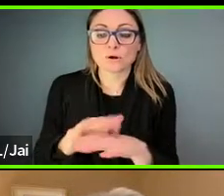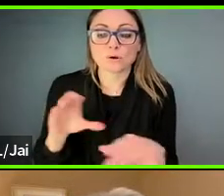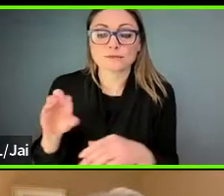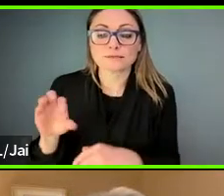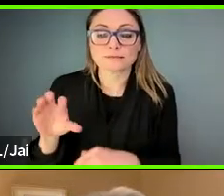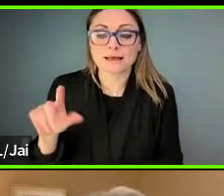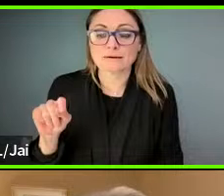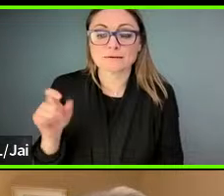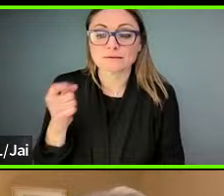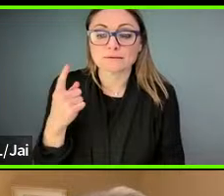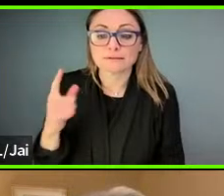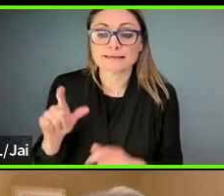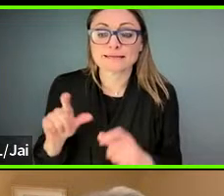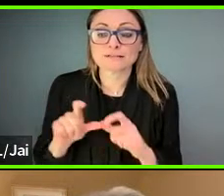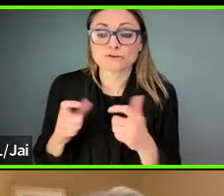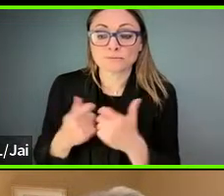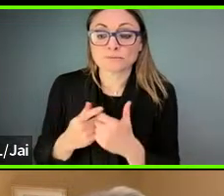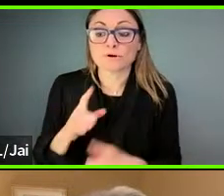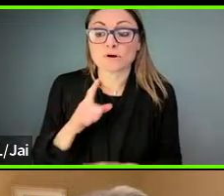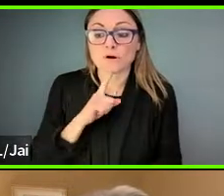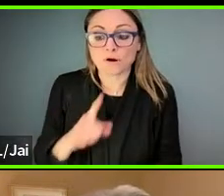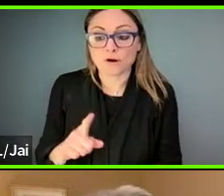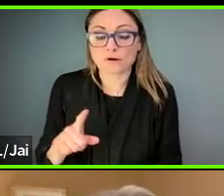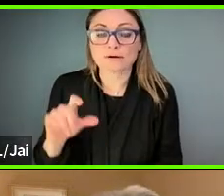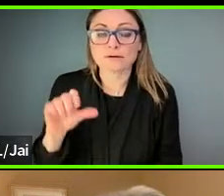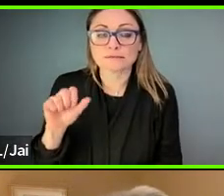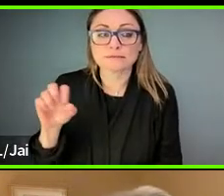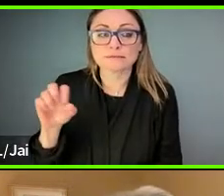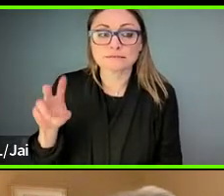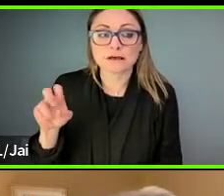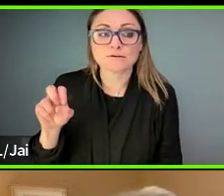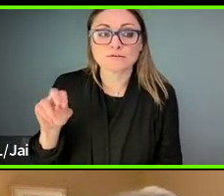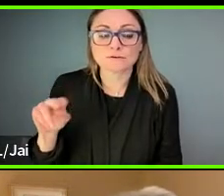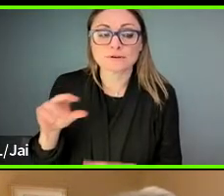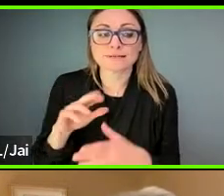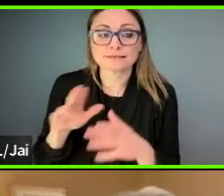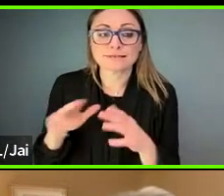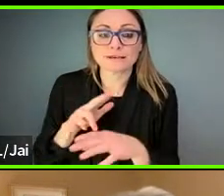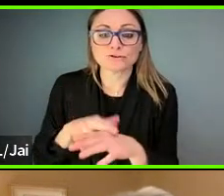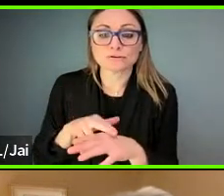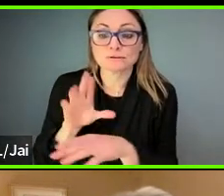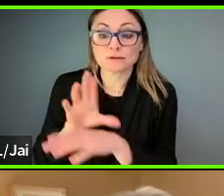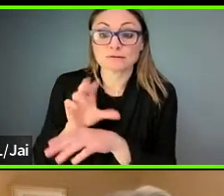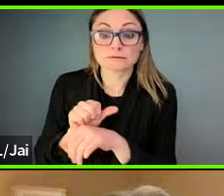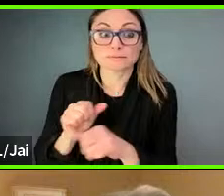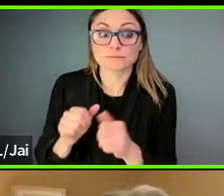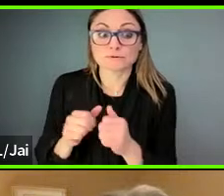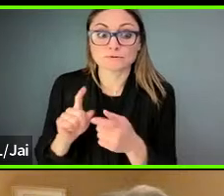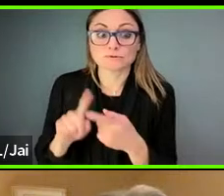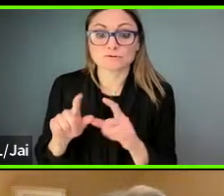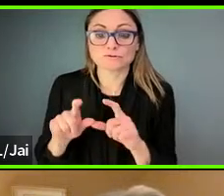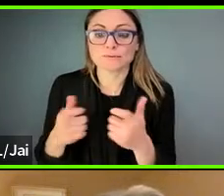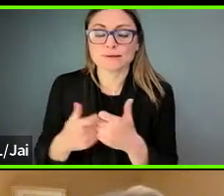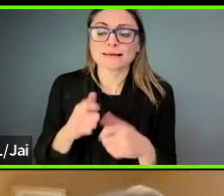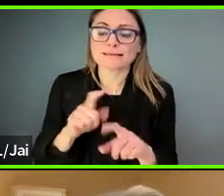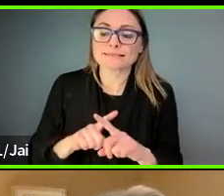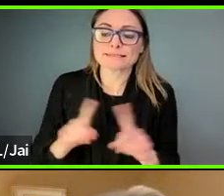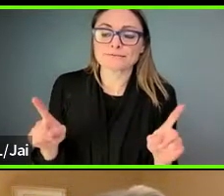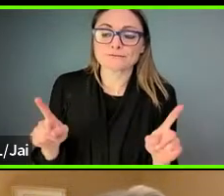that tribes are sovereign nations and consultation with tribes is not the same as engagement